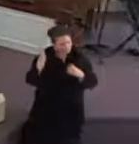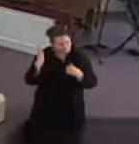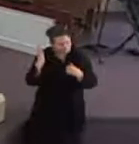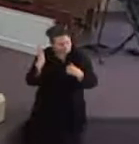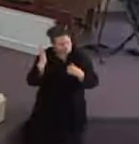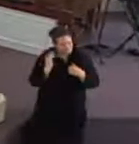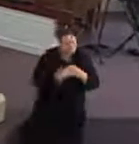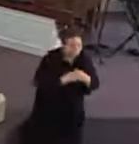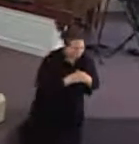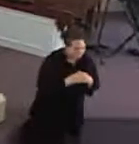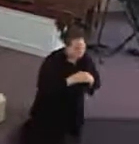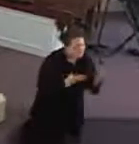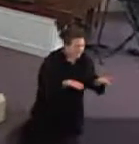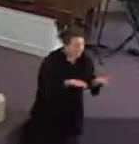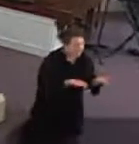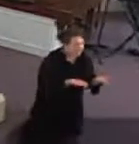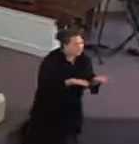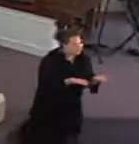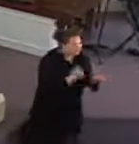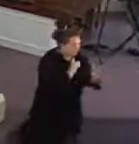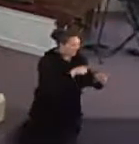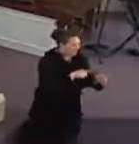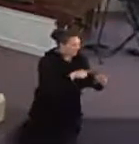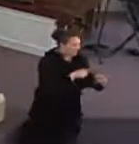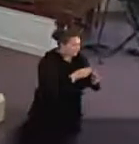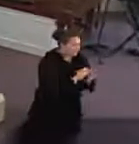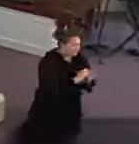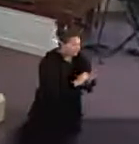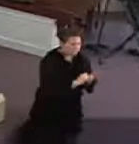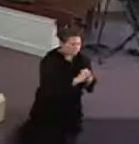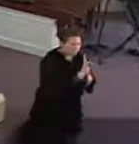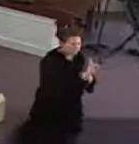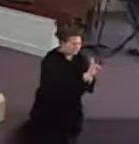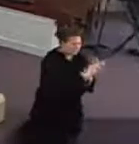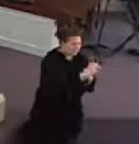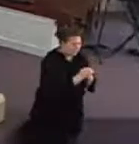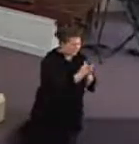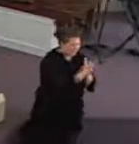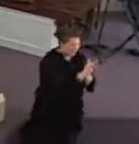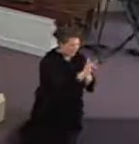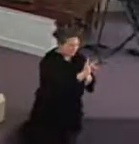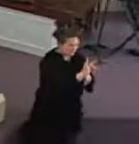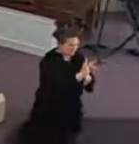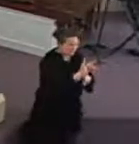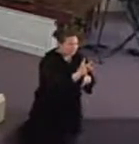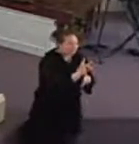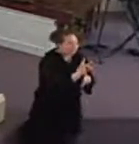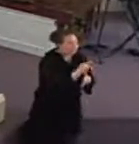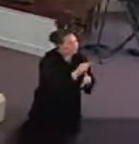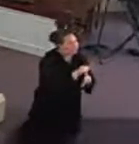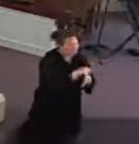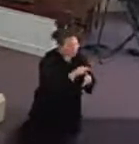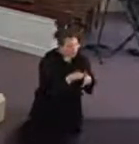Here's the answer. It's verse 7 and 8. That whatsoever a man soweth, that shall